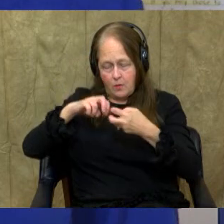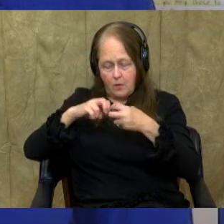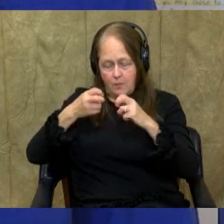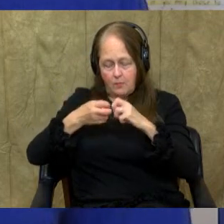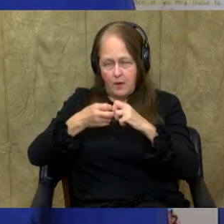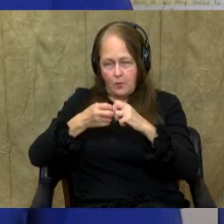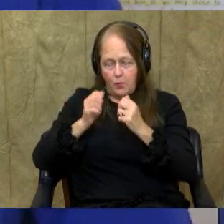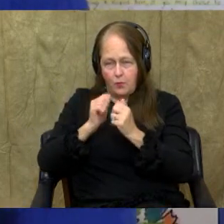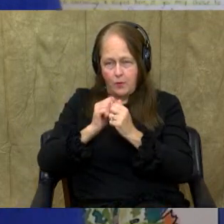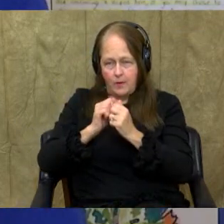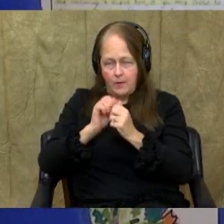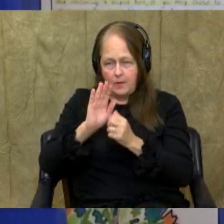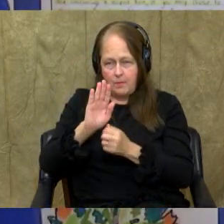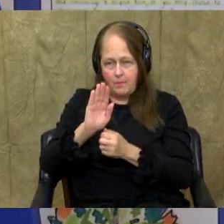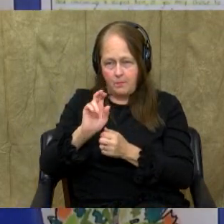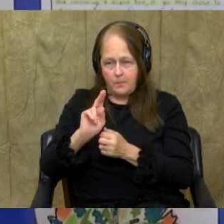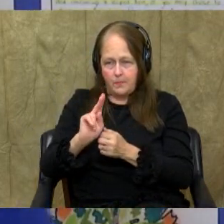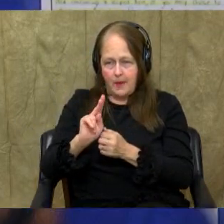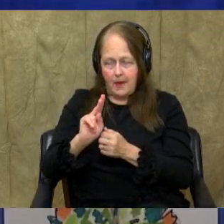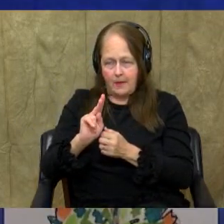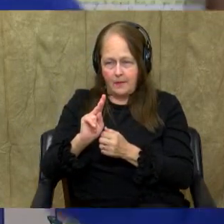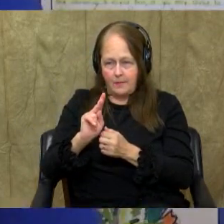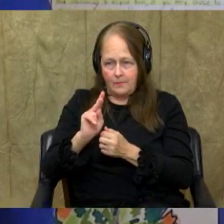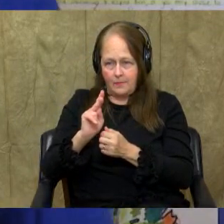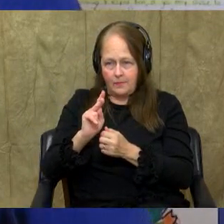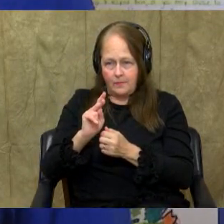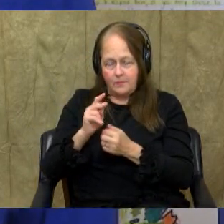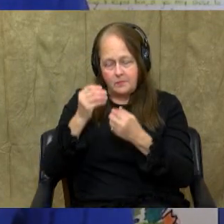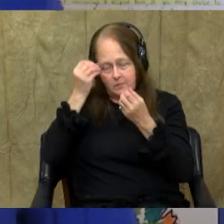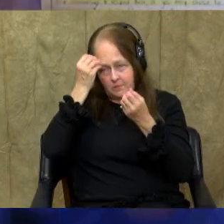of protests in which black and white passengers